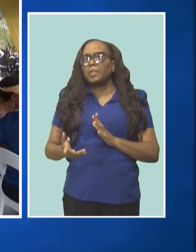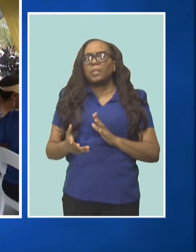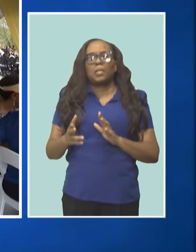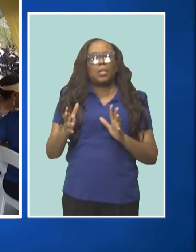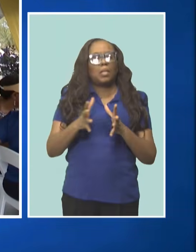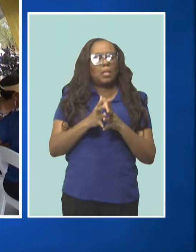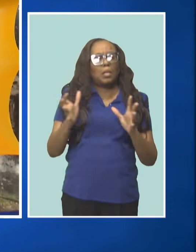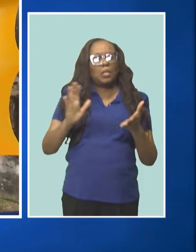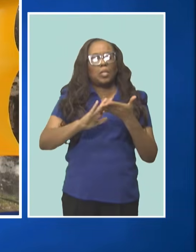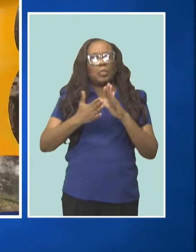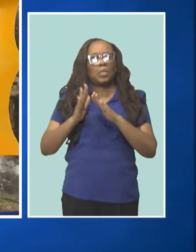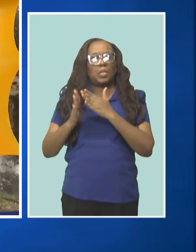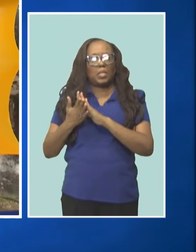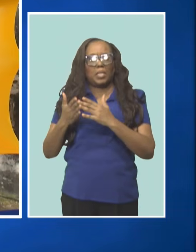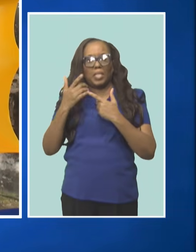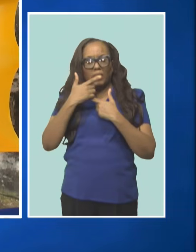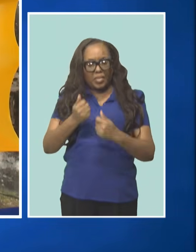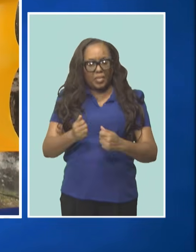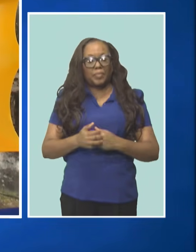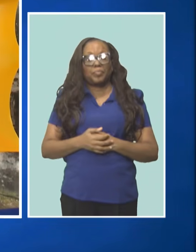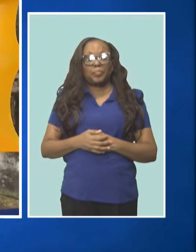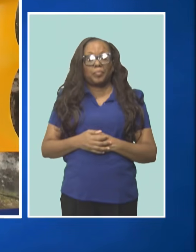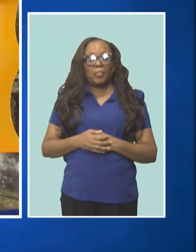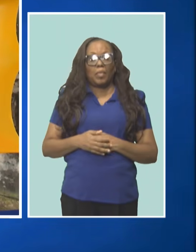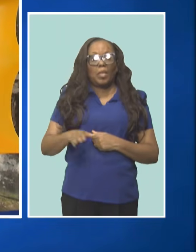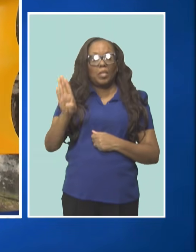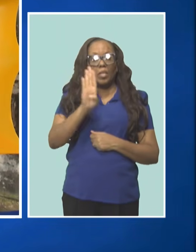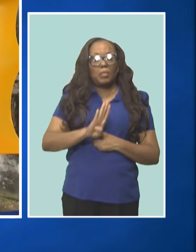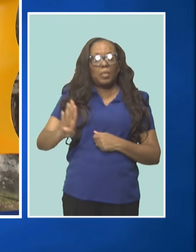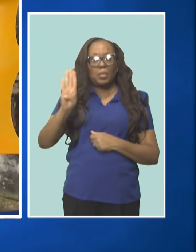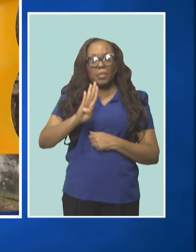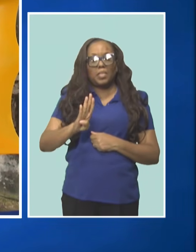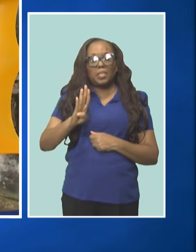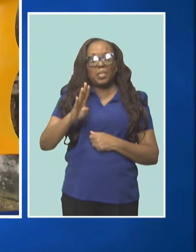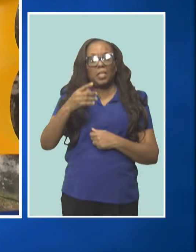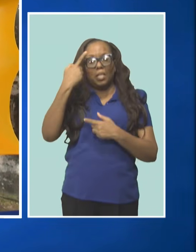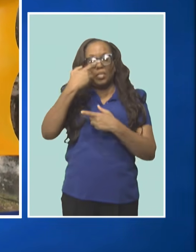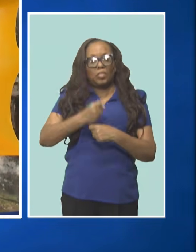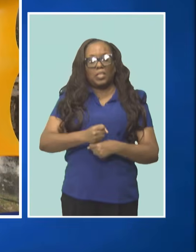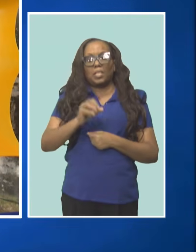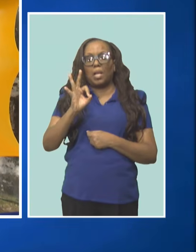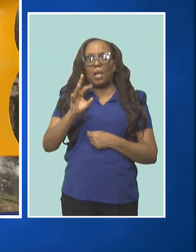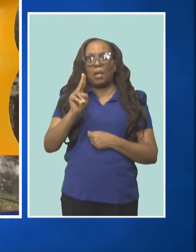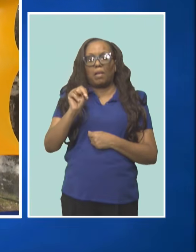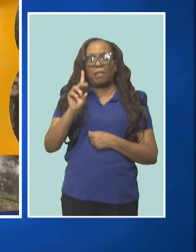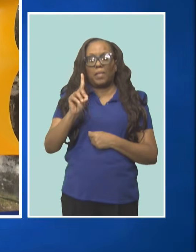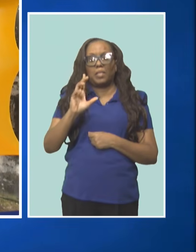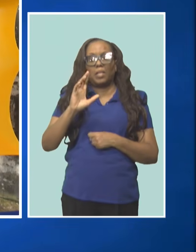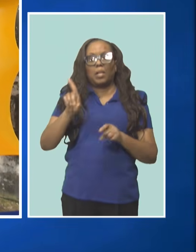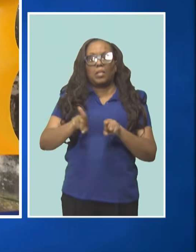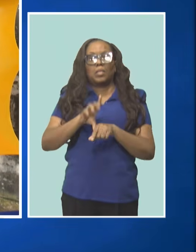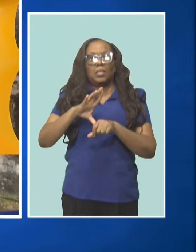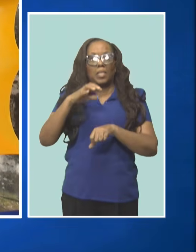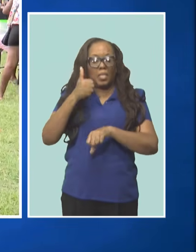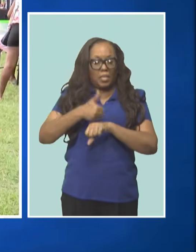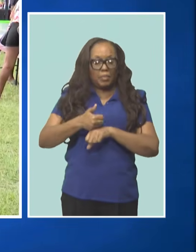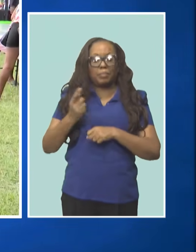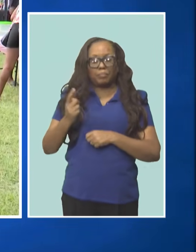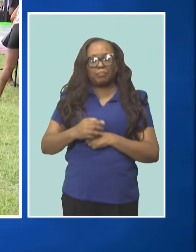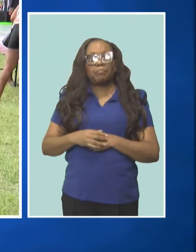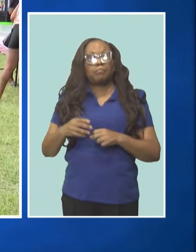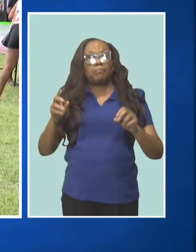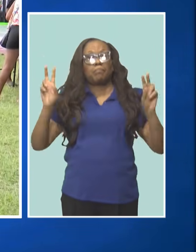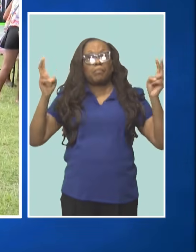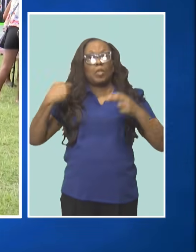our communities. The Barbados Trust Fund was among exhibitors at the market. Business Development Officer Kurt Dottin notes the regathering